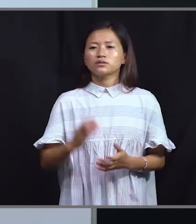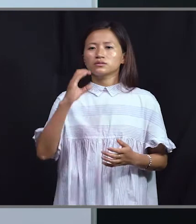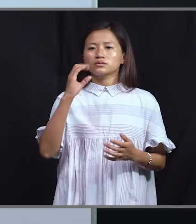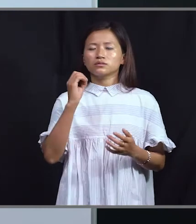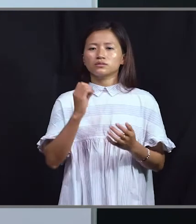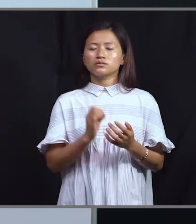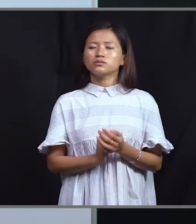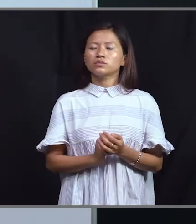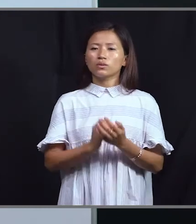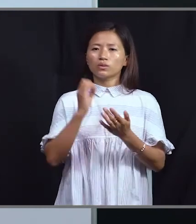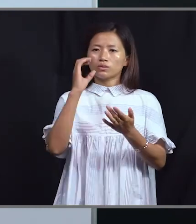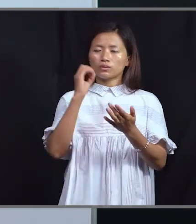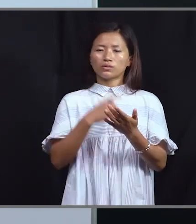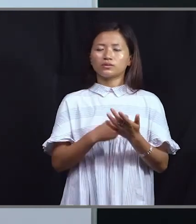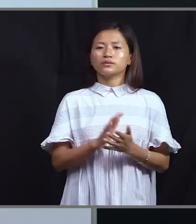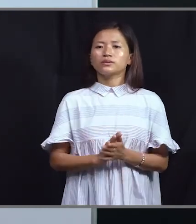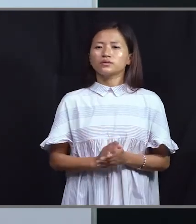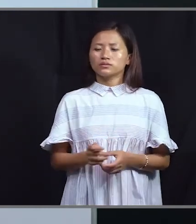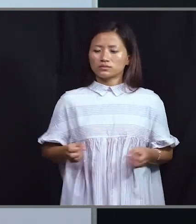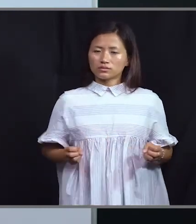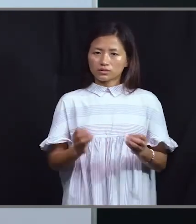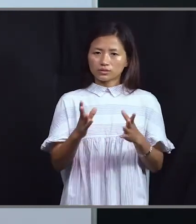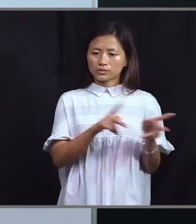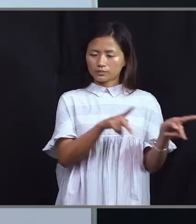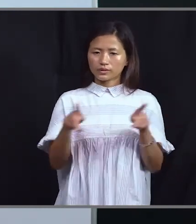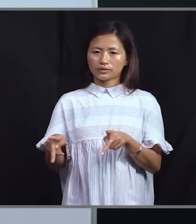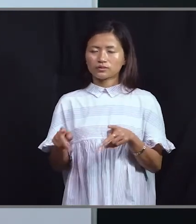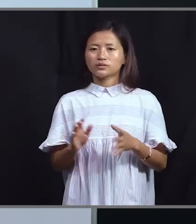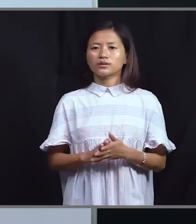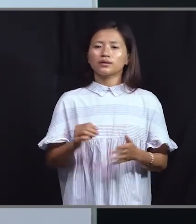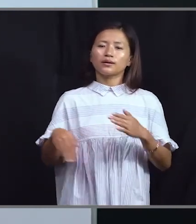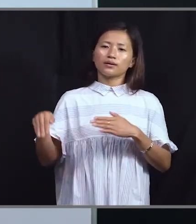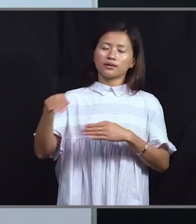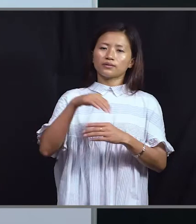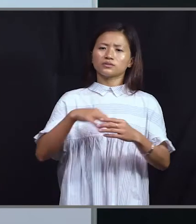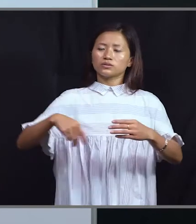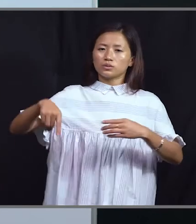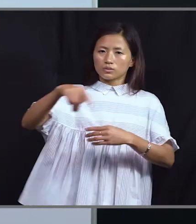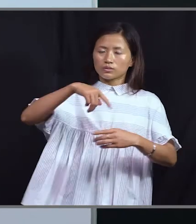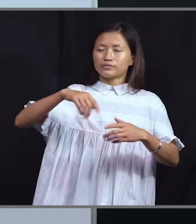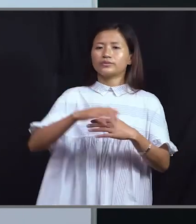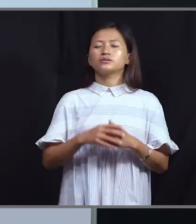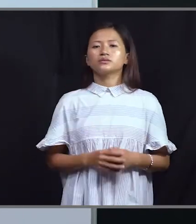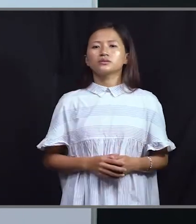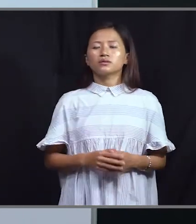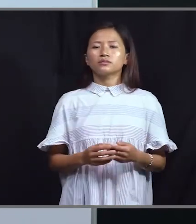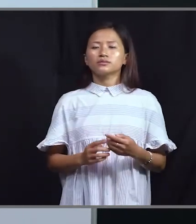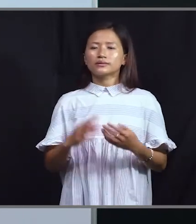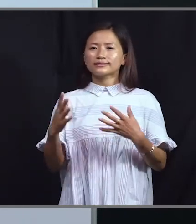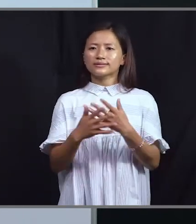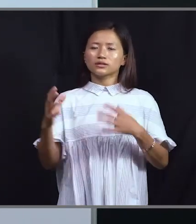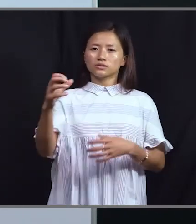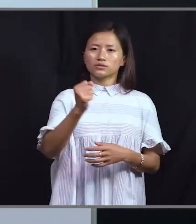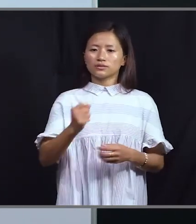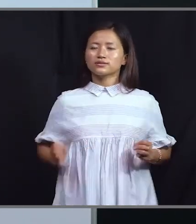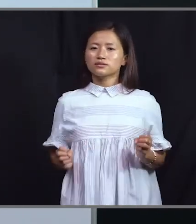also never-ending process. Okay, that means it will start with planning, then it will until controlling, then it